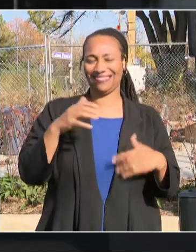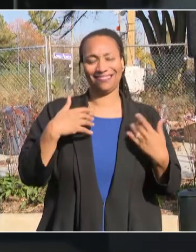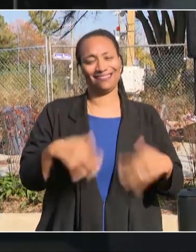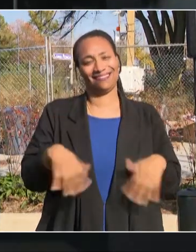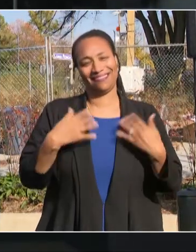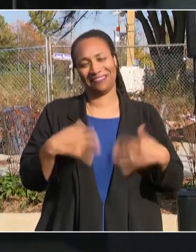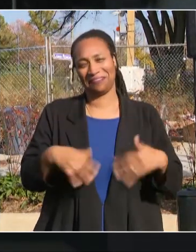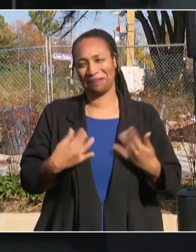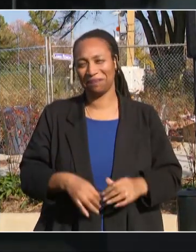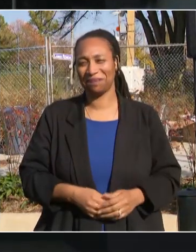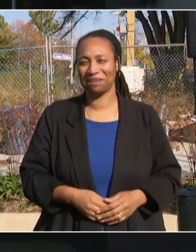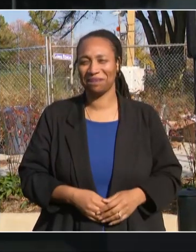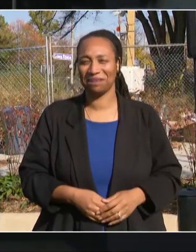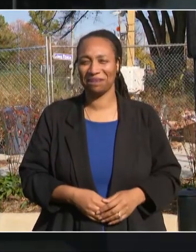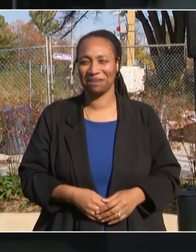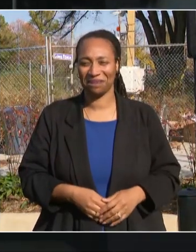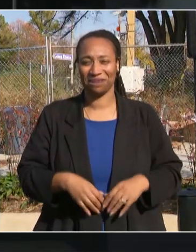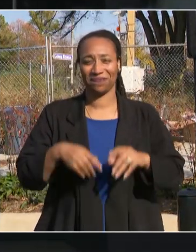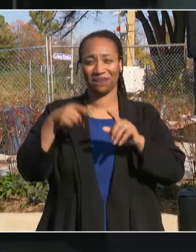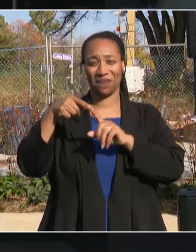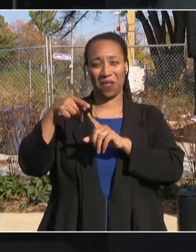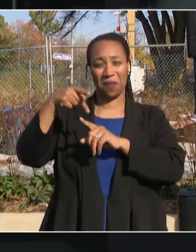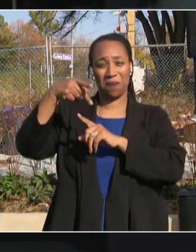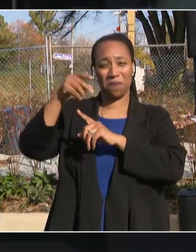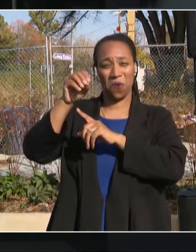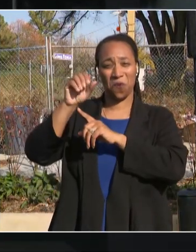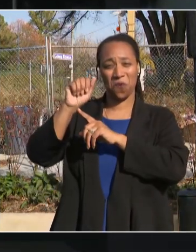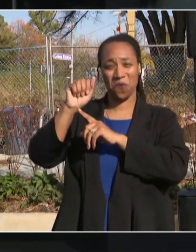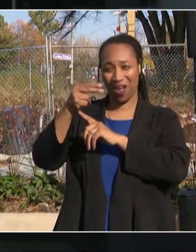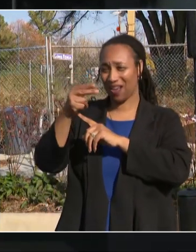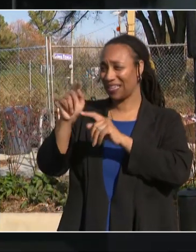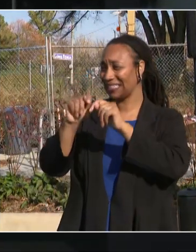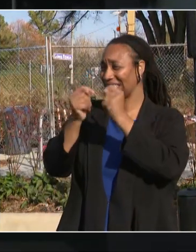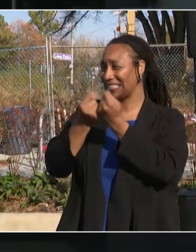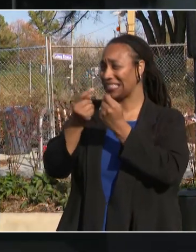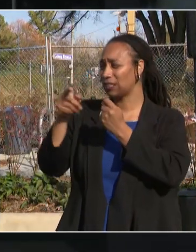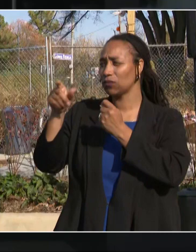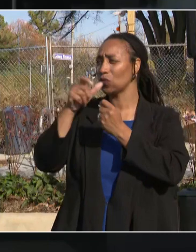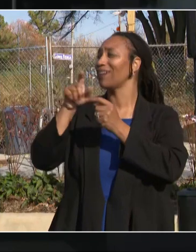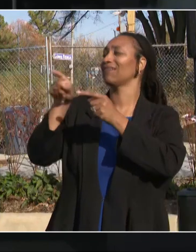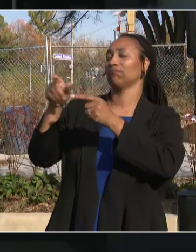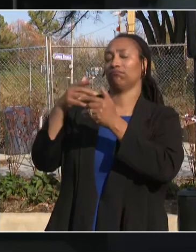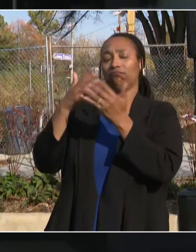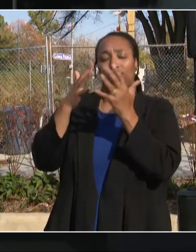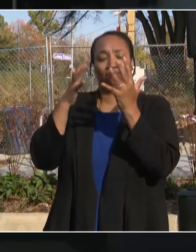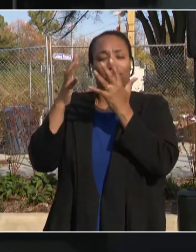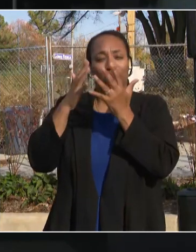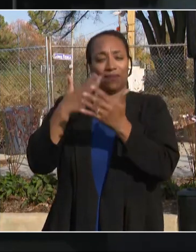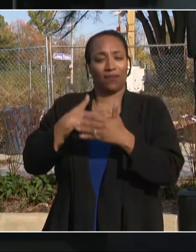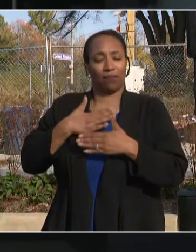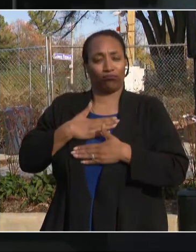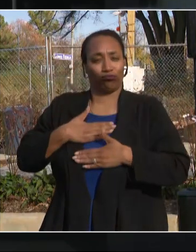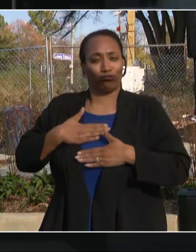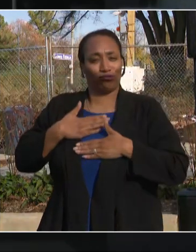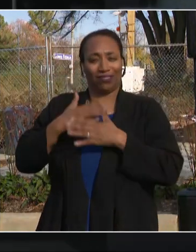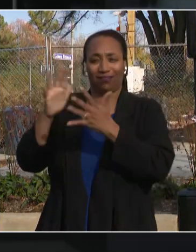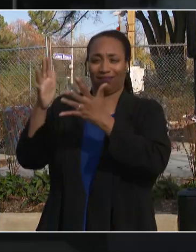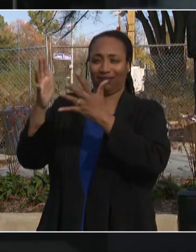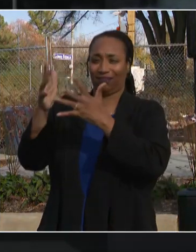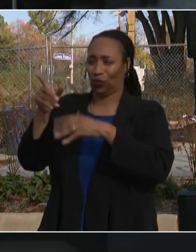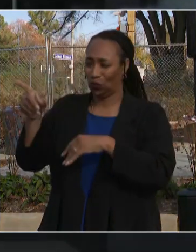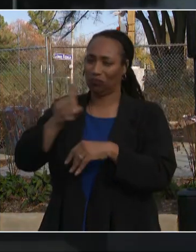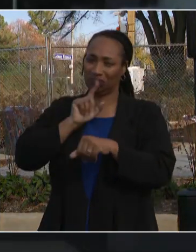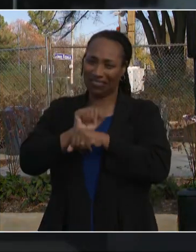team and leadership, I appreciate you. We are doing it. But